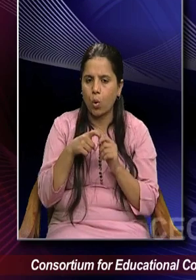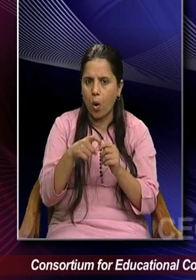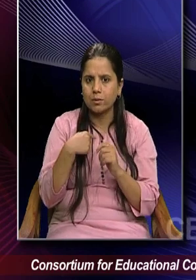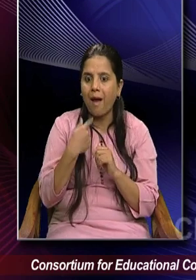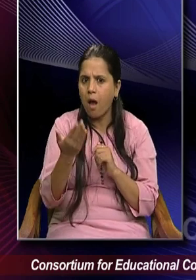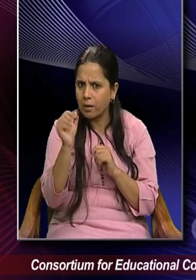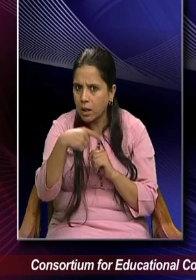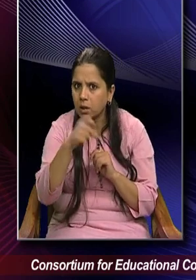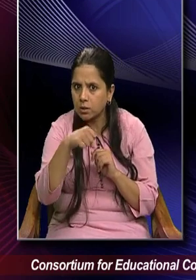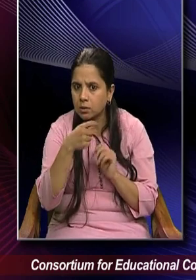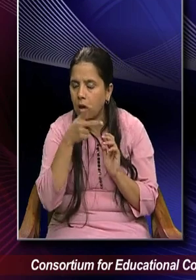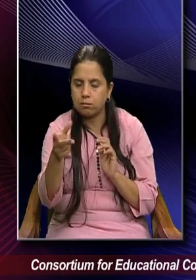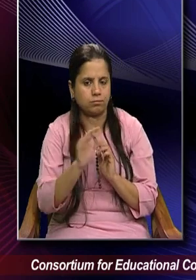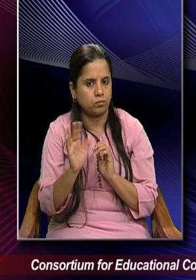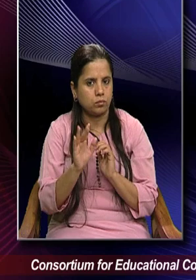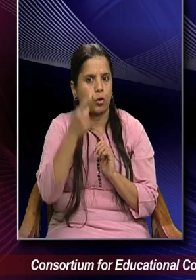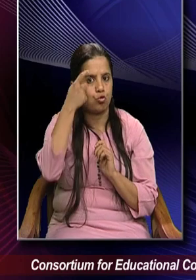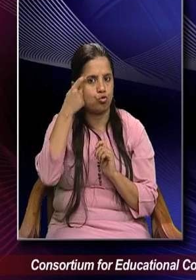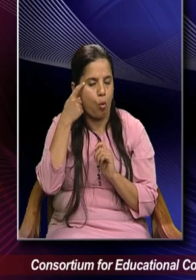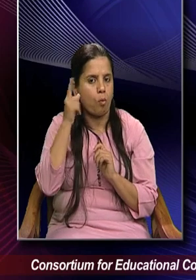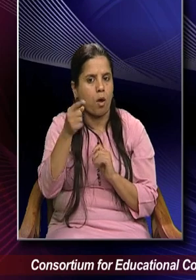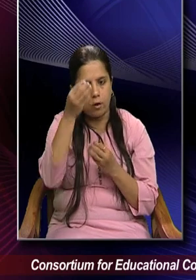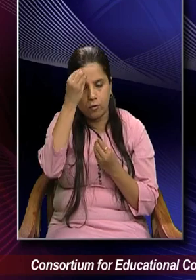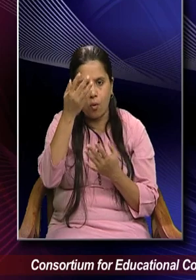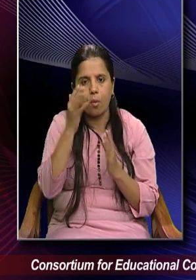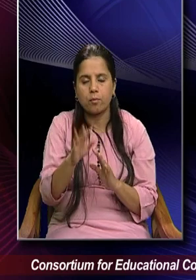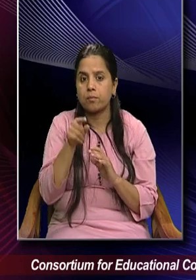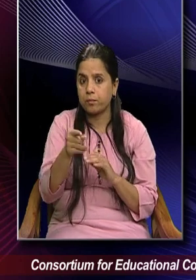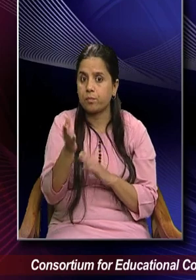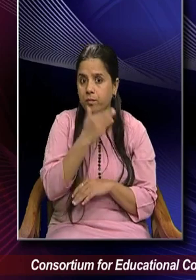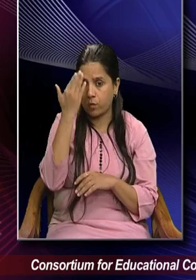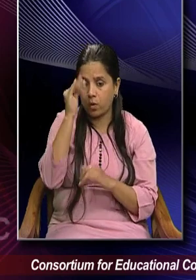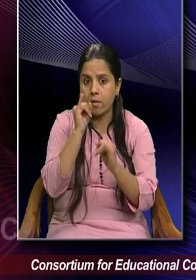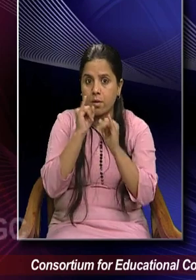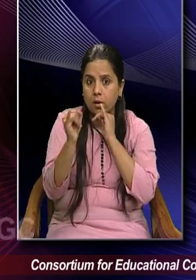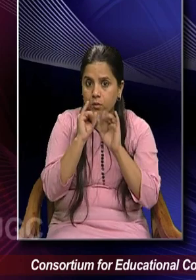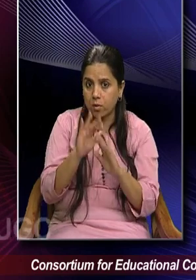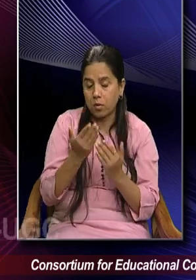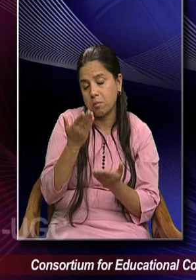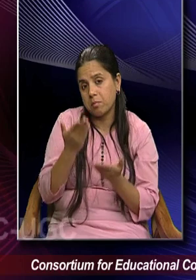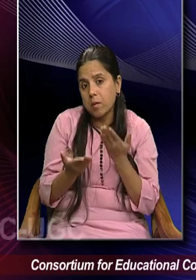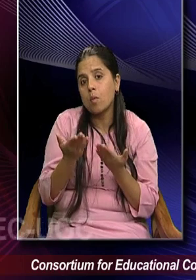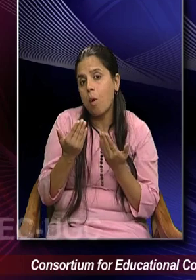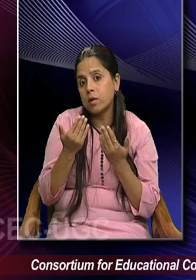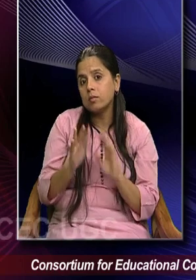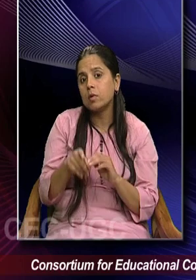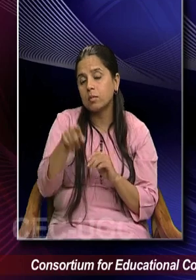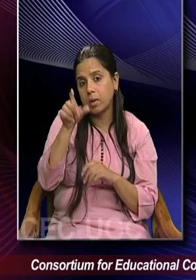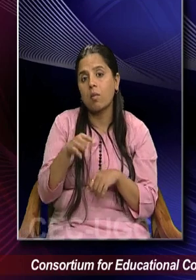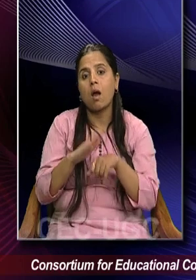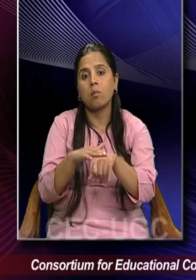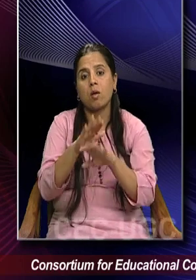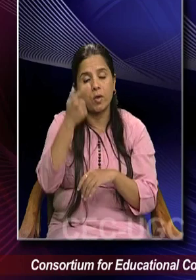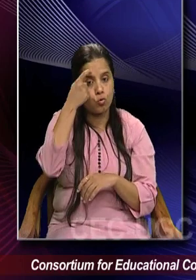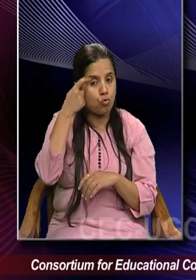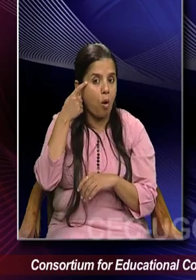questions. Trauma informed approach. Be aware that interviewees may have experienced